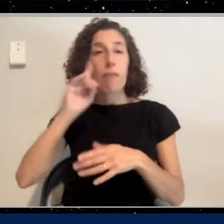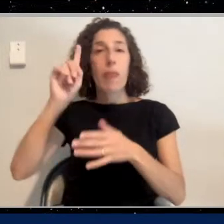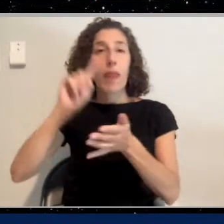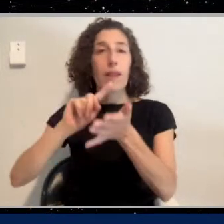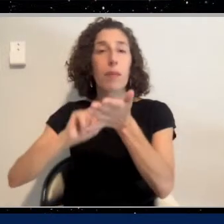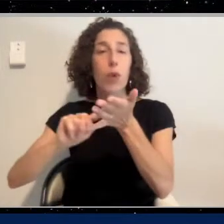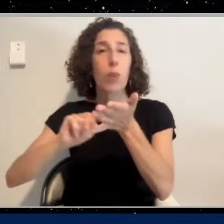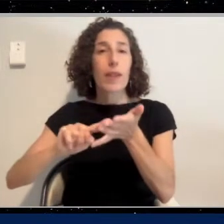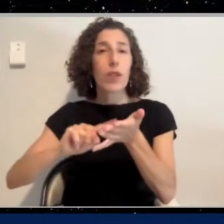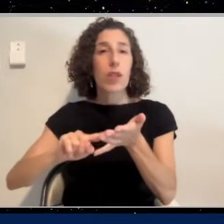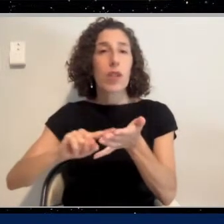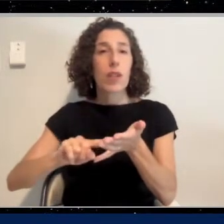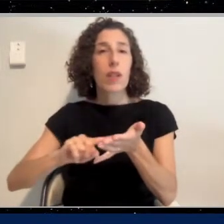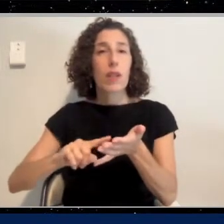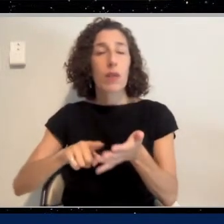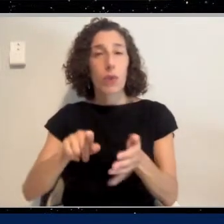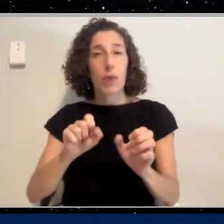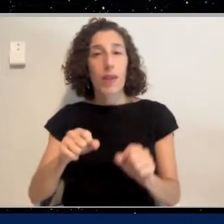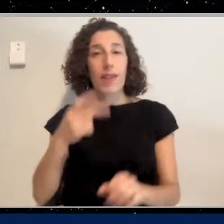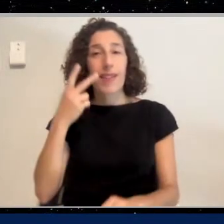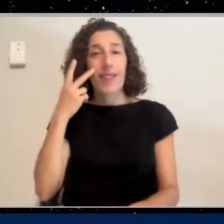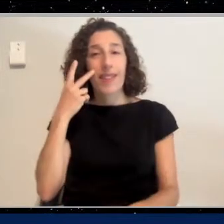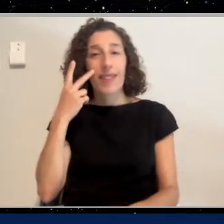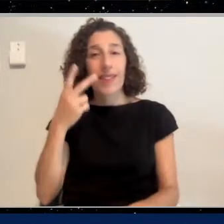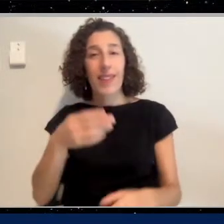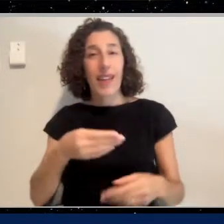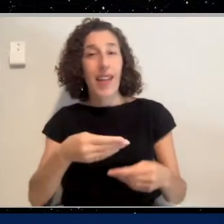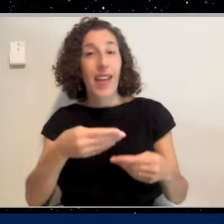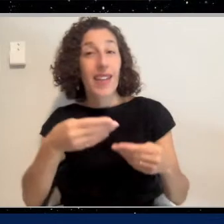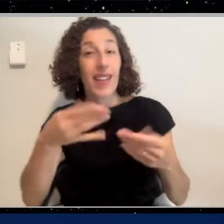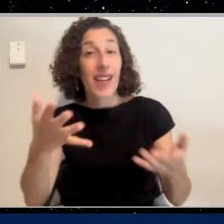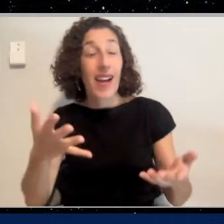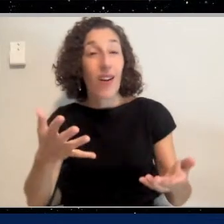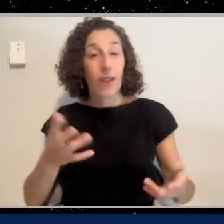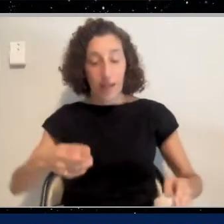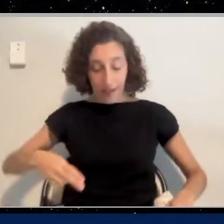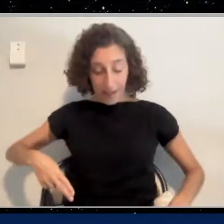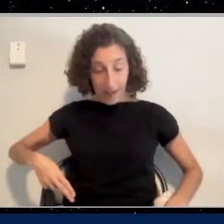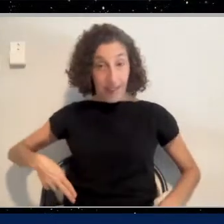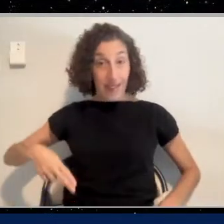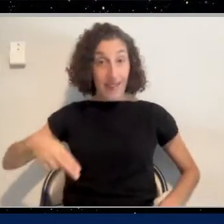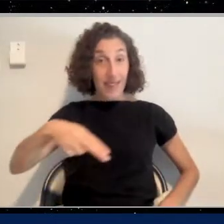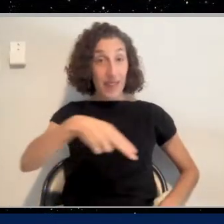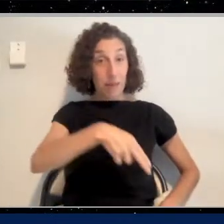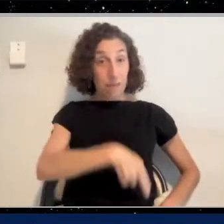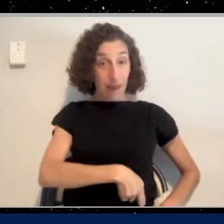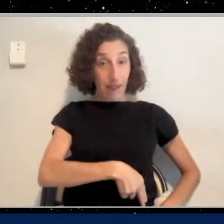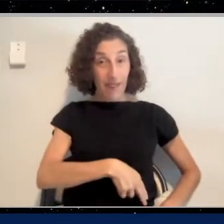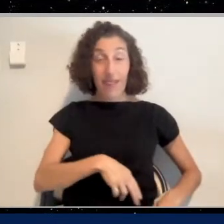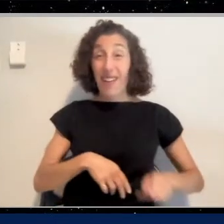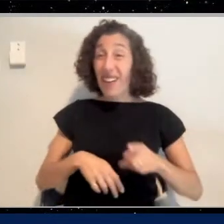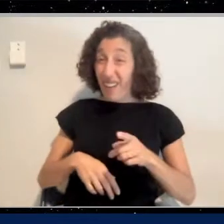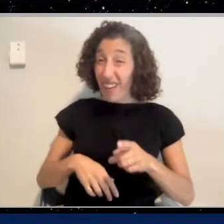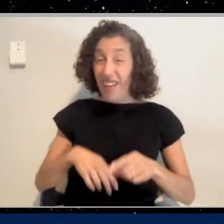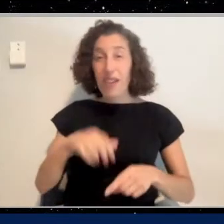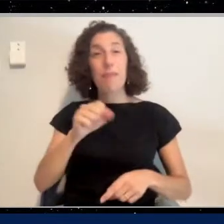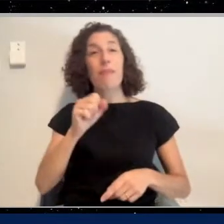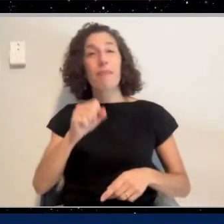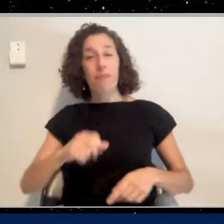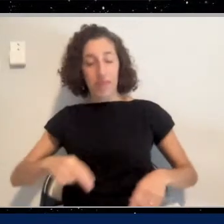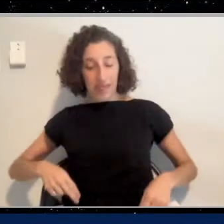out Concorde seatbelts. Are they seat belts? Okay. Which would have been on, and folks can touch and